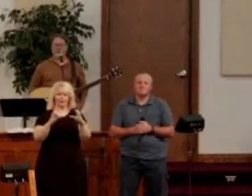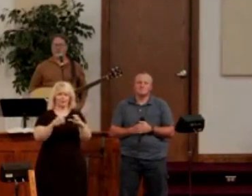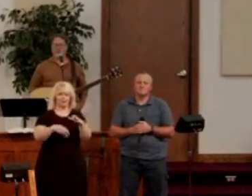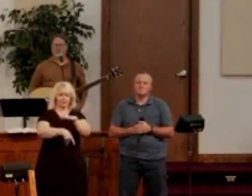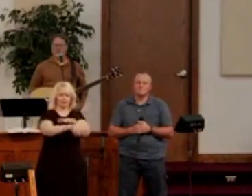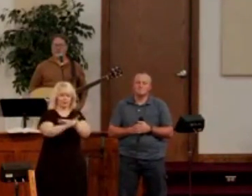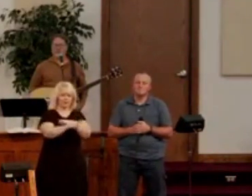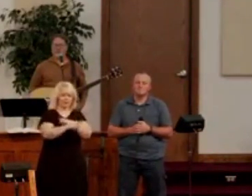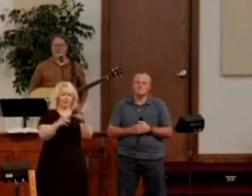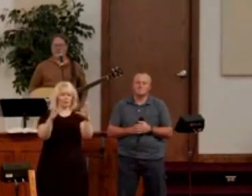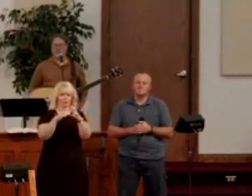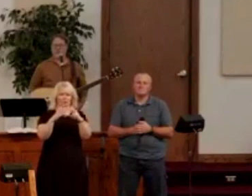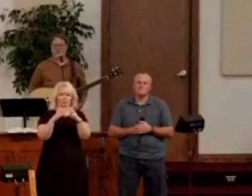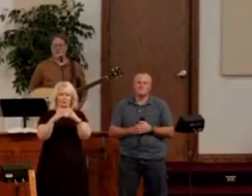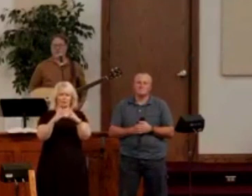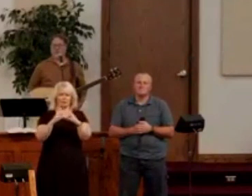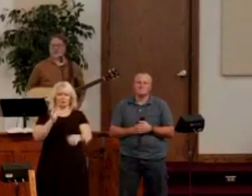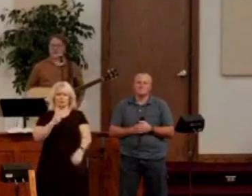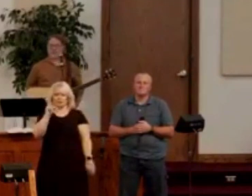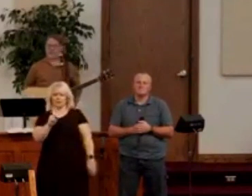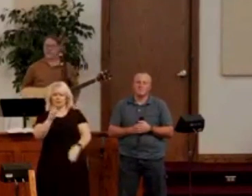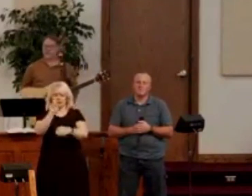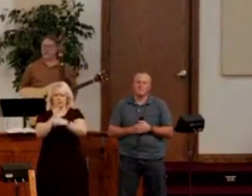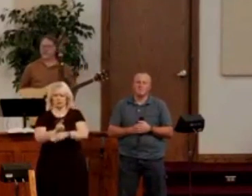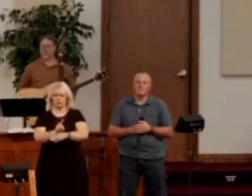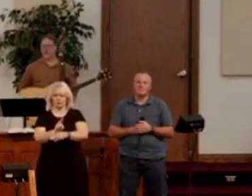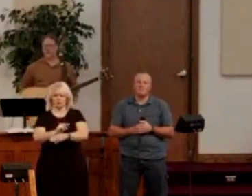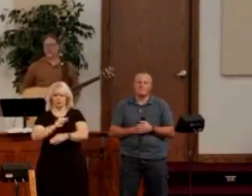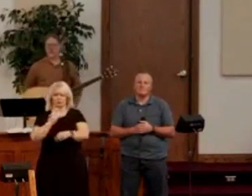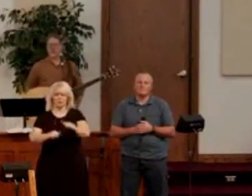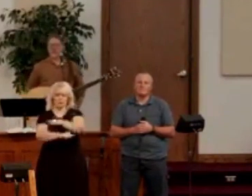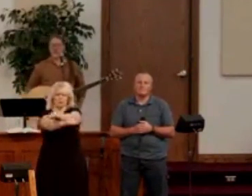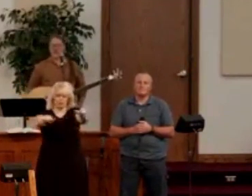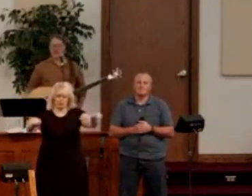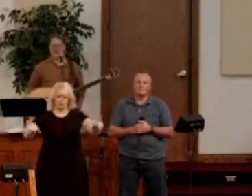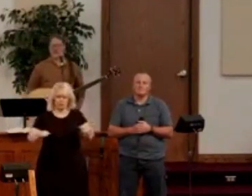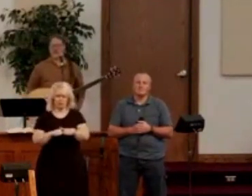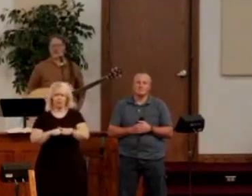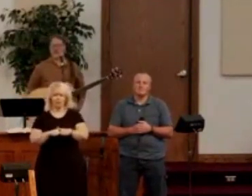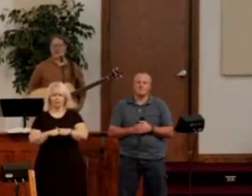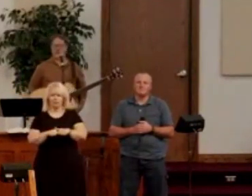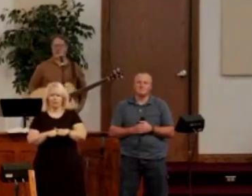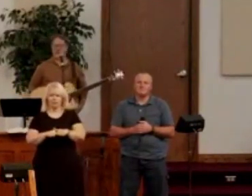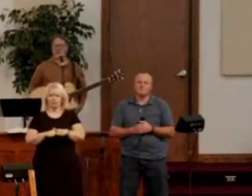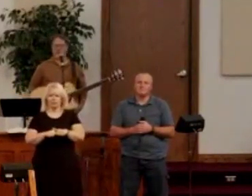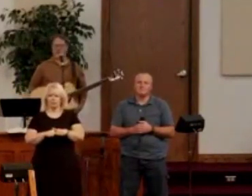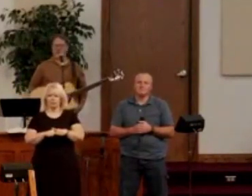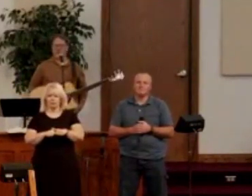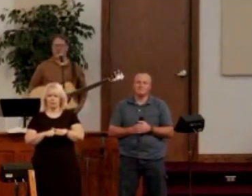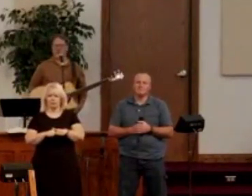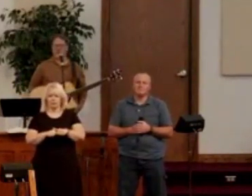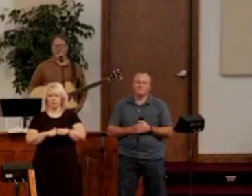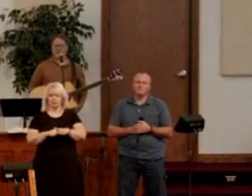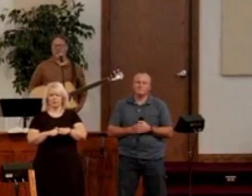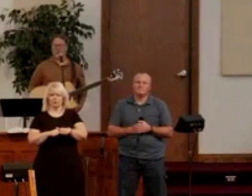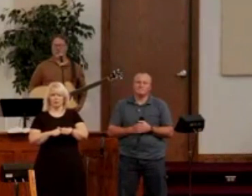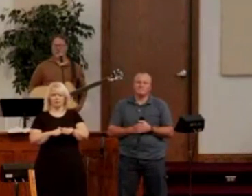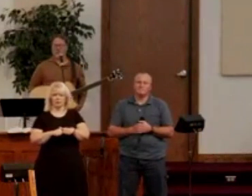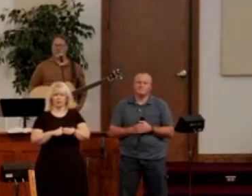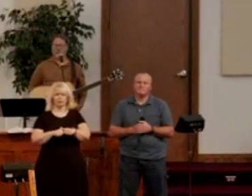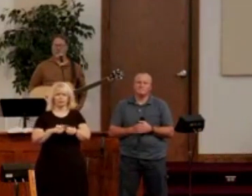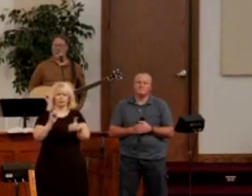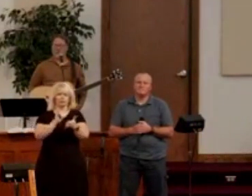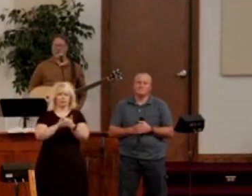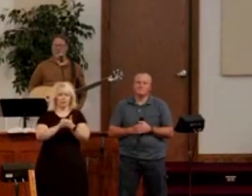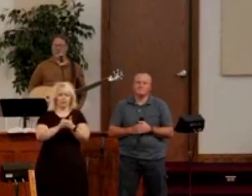this room to be used every night of the week for our community. We got to stop hoarding our resources. So for that, we'll